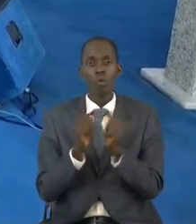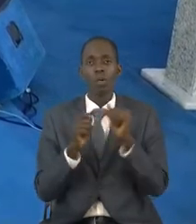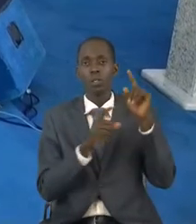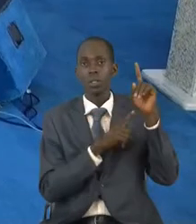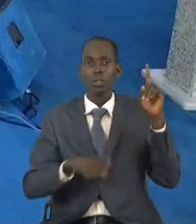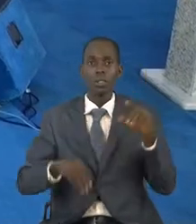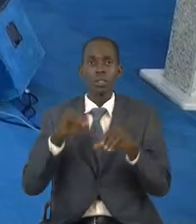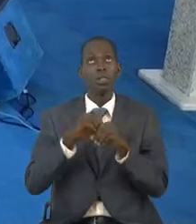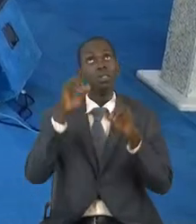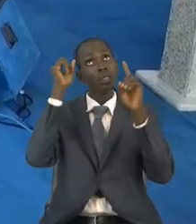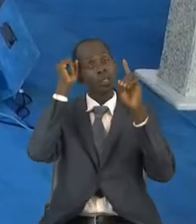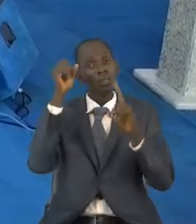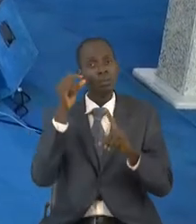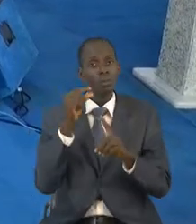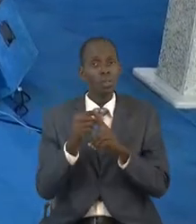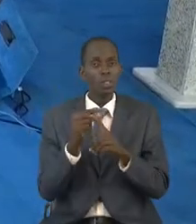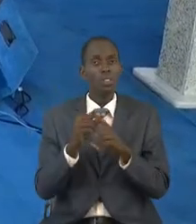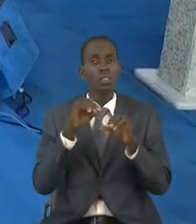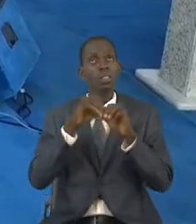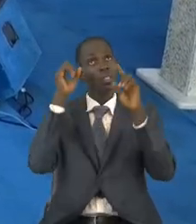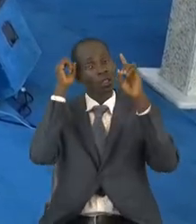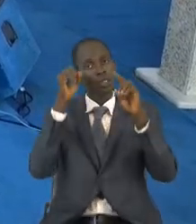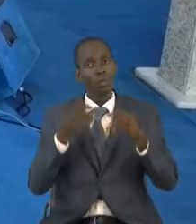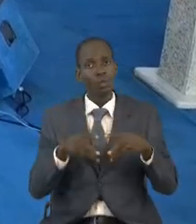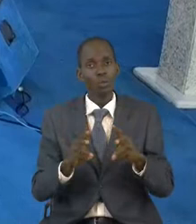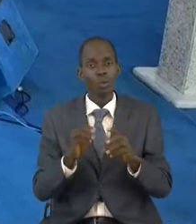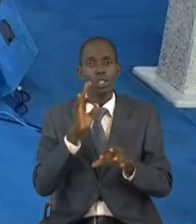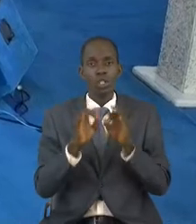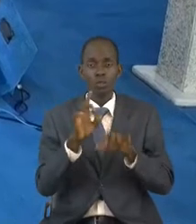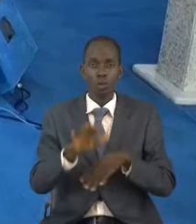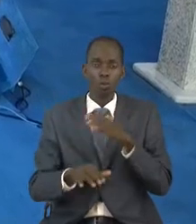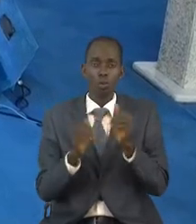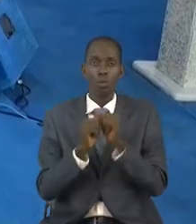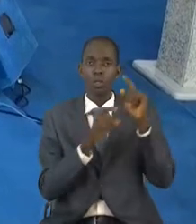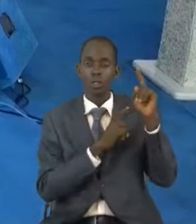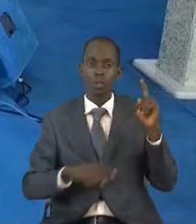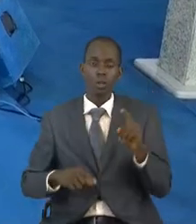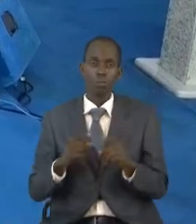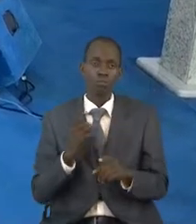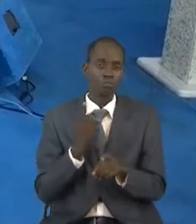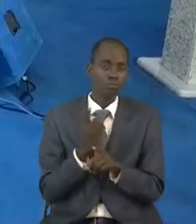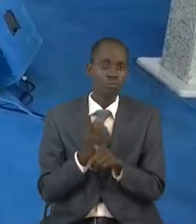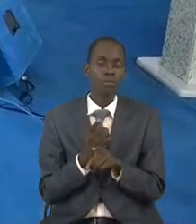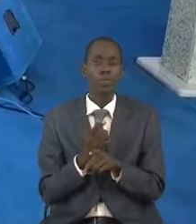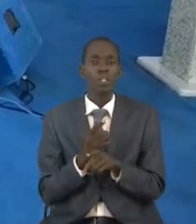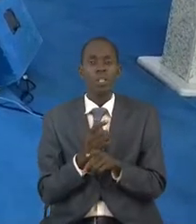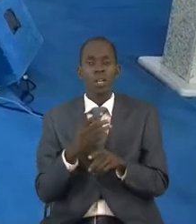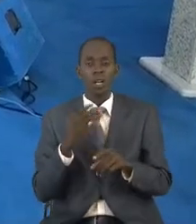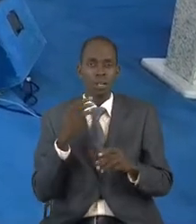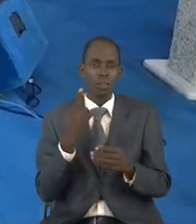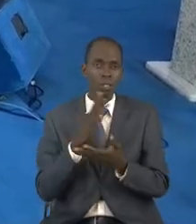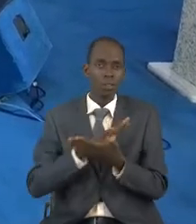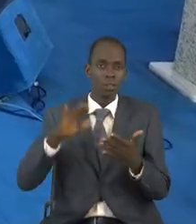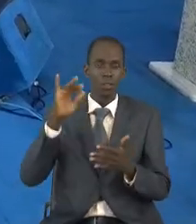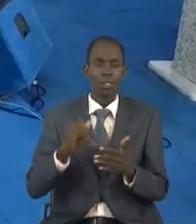word, in his way, when you walk with the Lord uprightly, righteously, and you walk